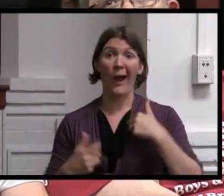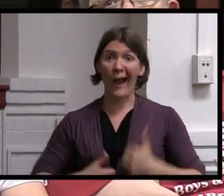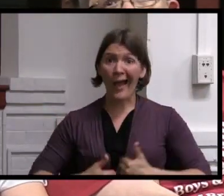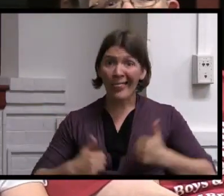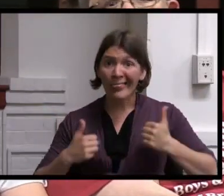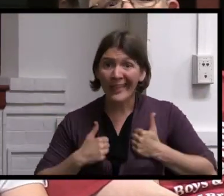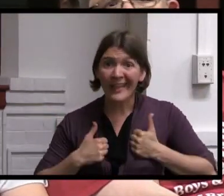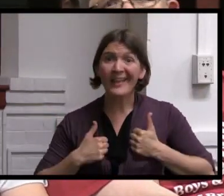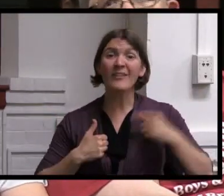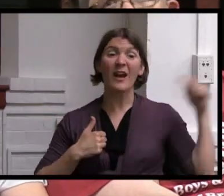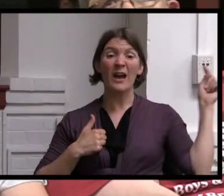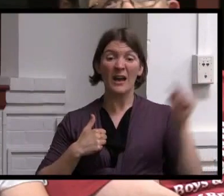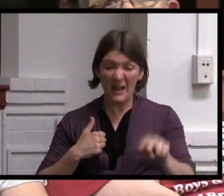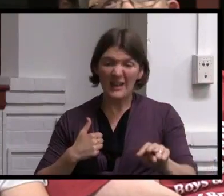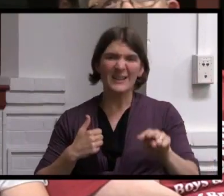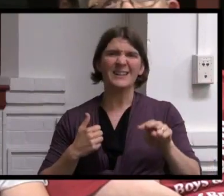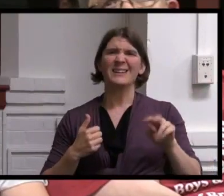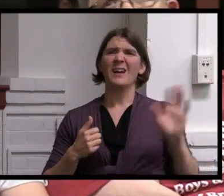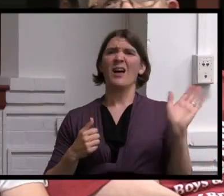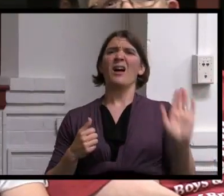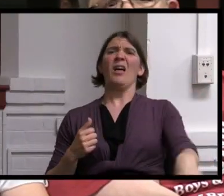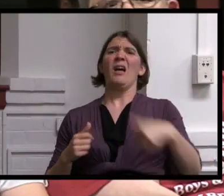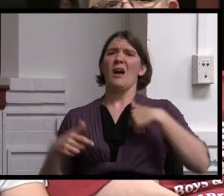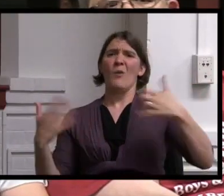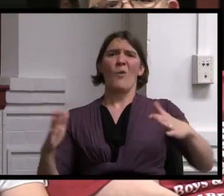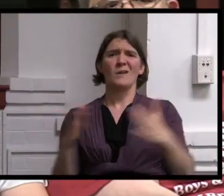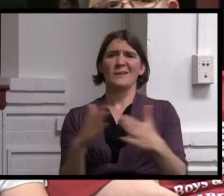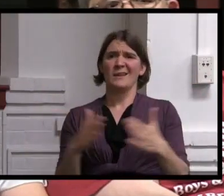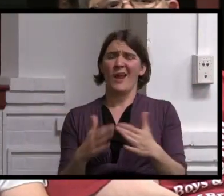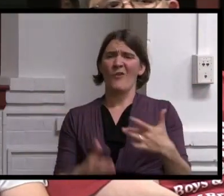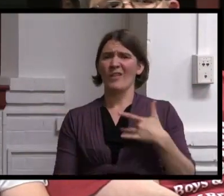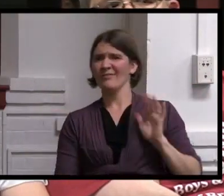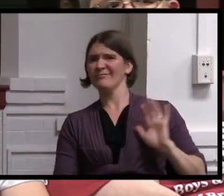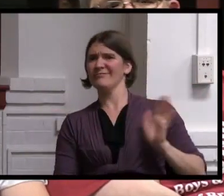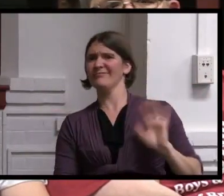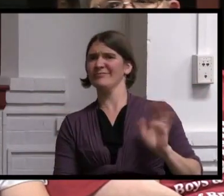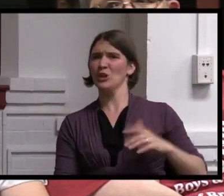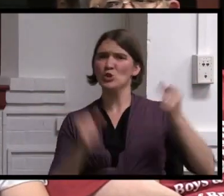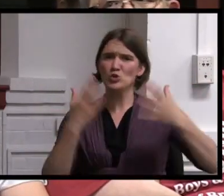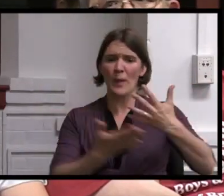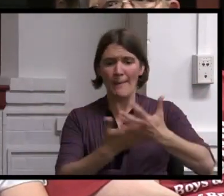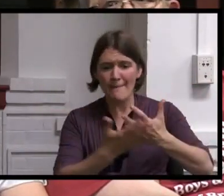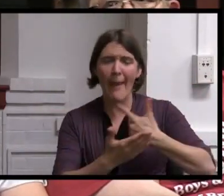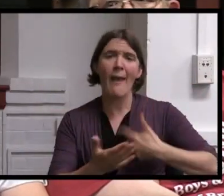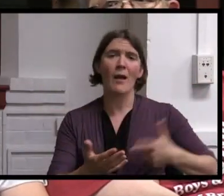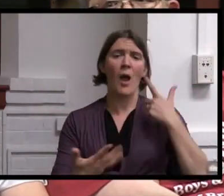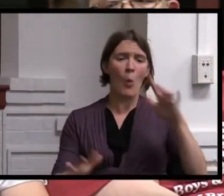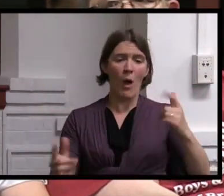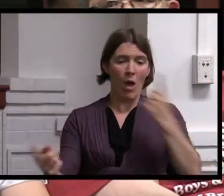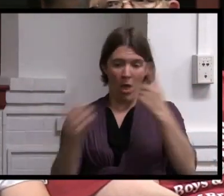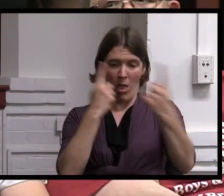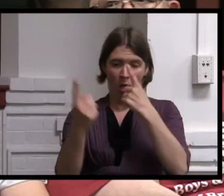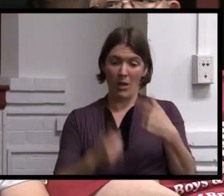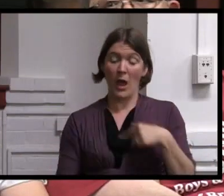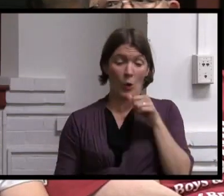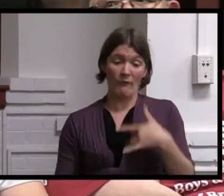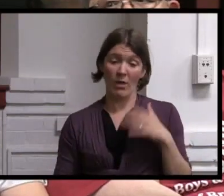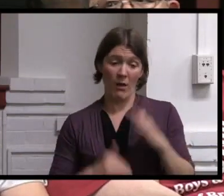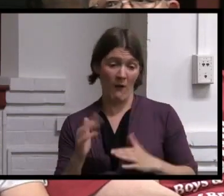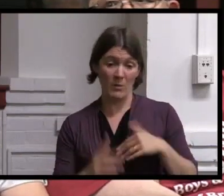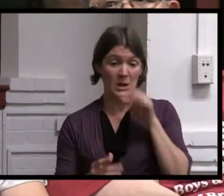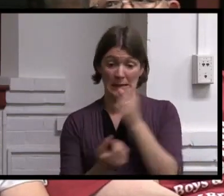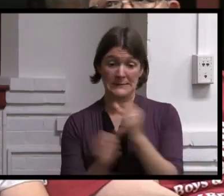resident coming in town and saying, "I'm not going downtown. There's so many panhandlers down there. I don't feel